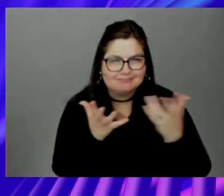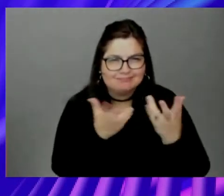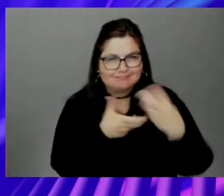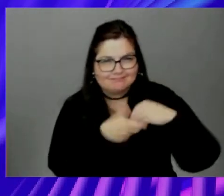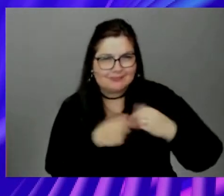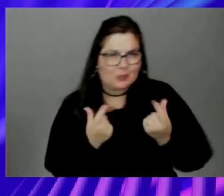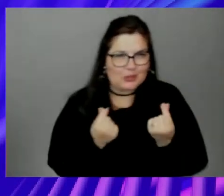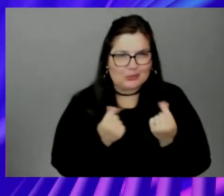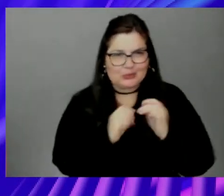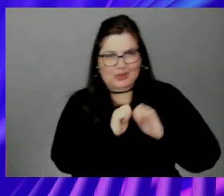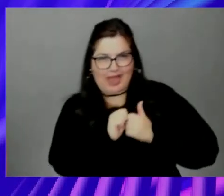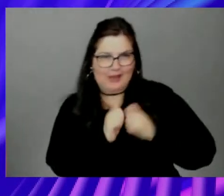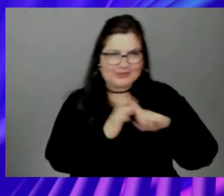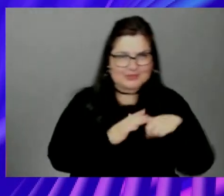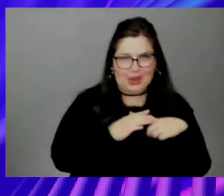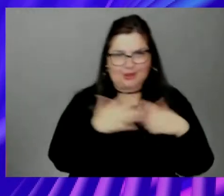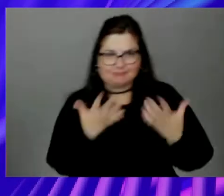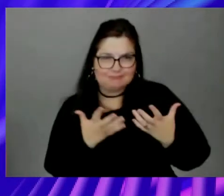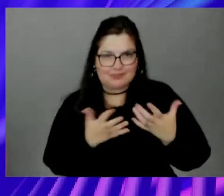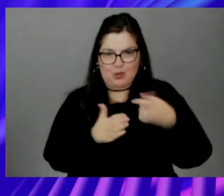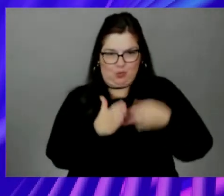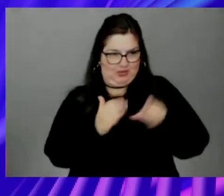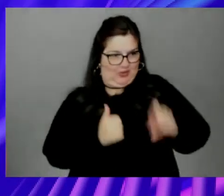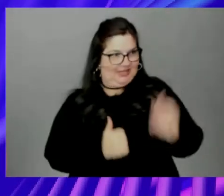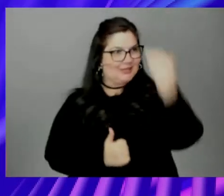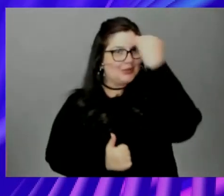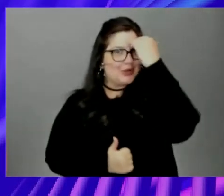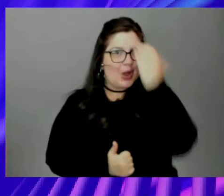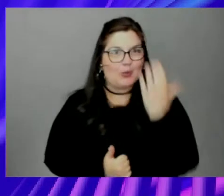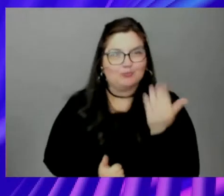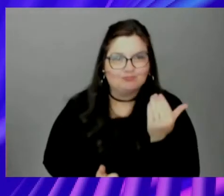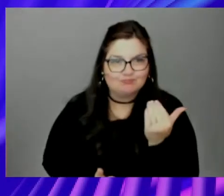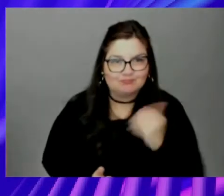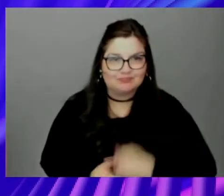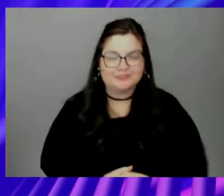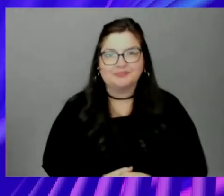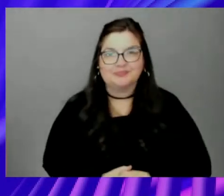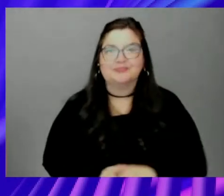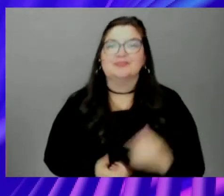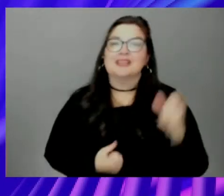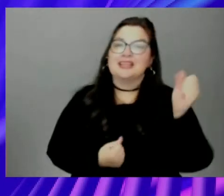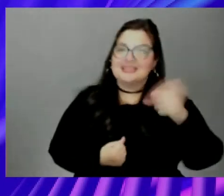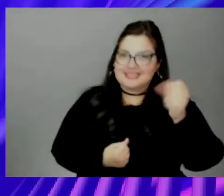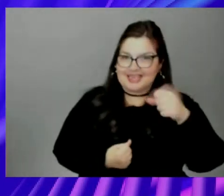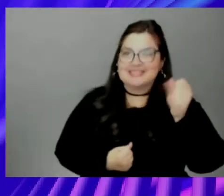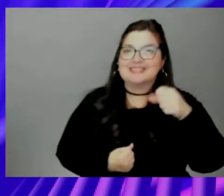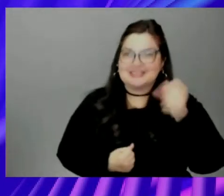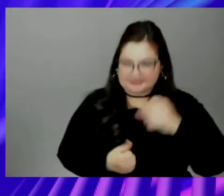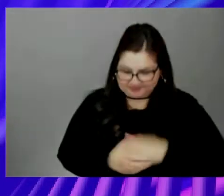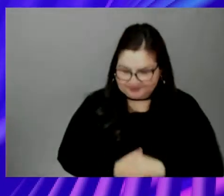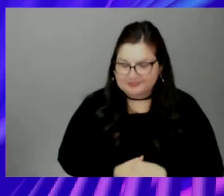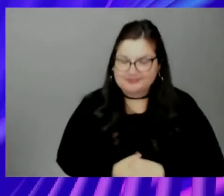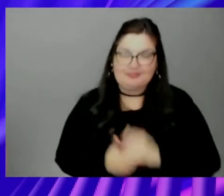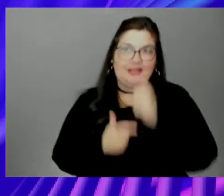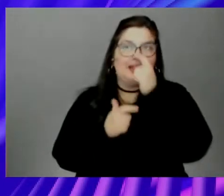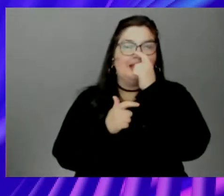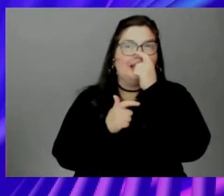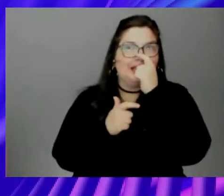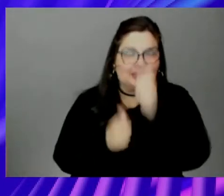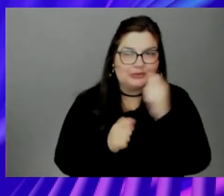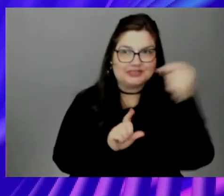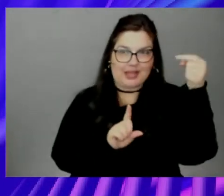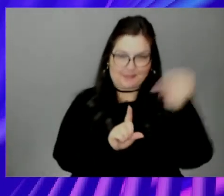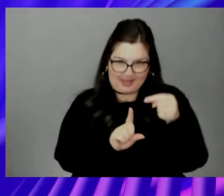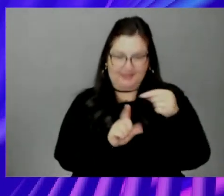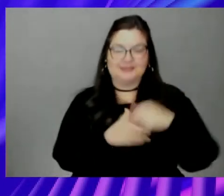I get started? What do I need to know? Yeah, that's actually a very interesting point, because once we have our data,